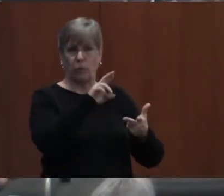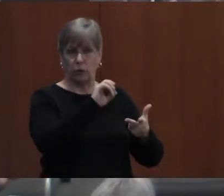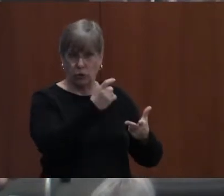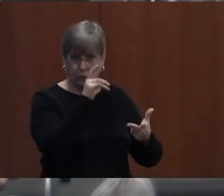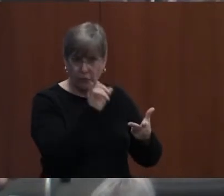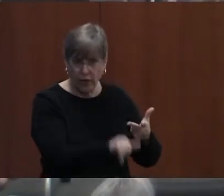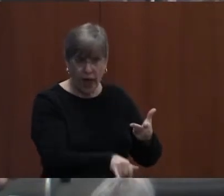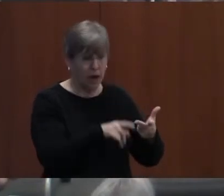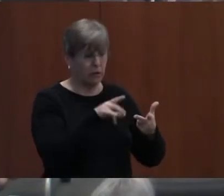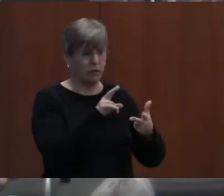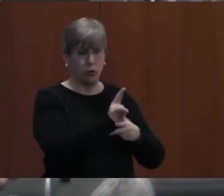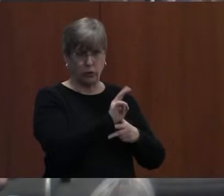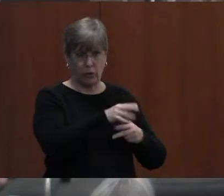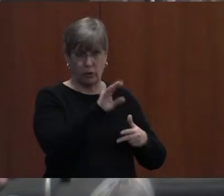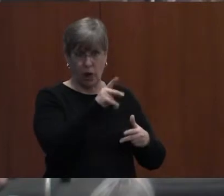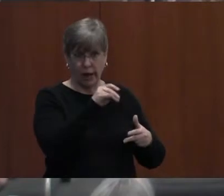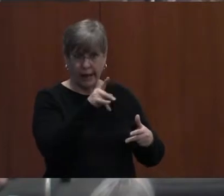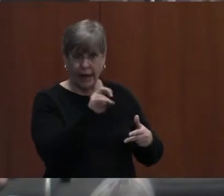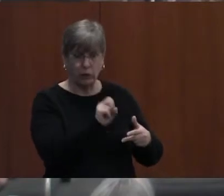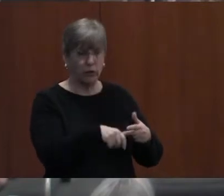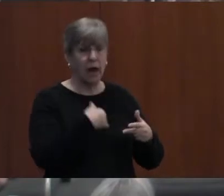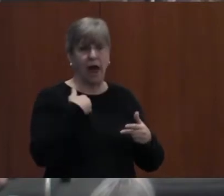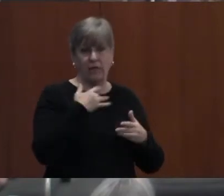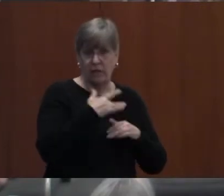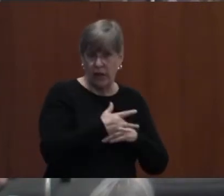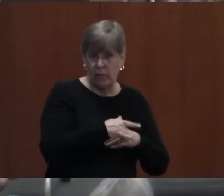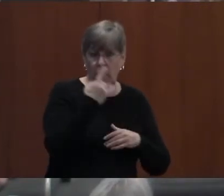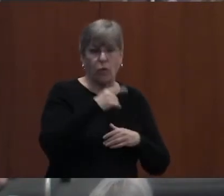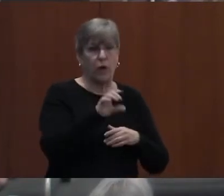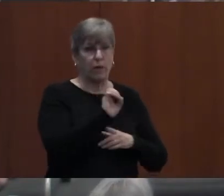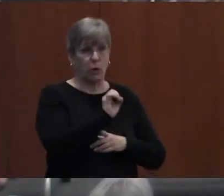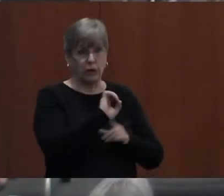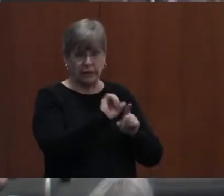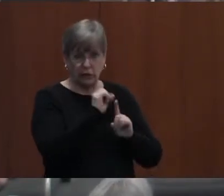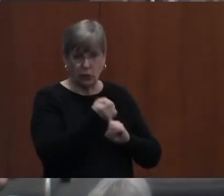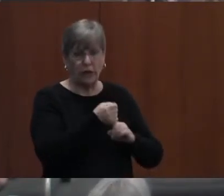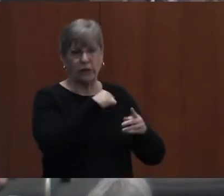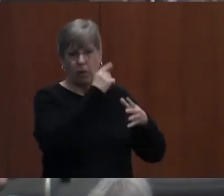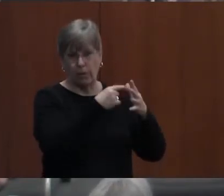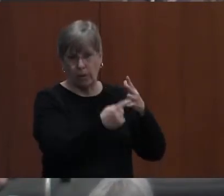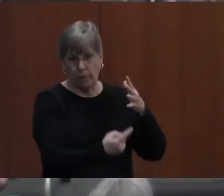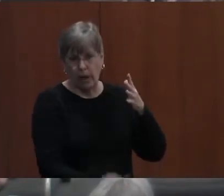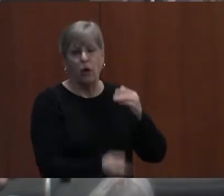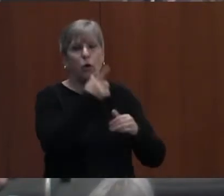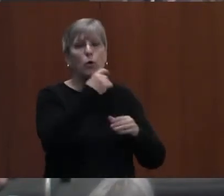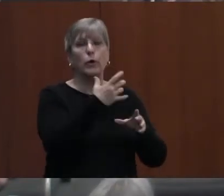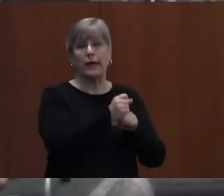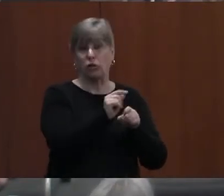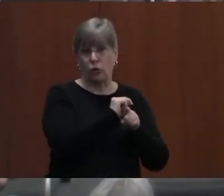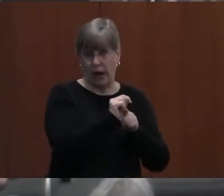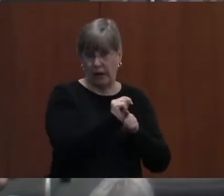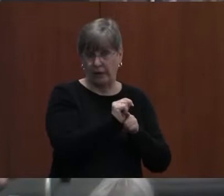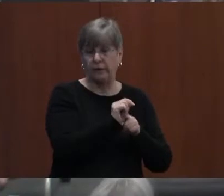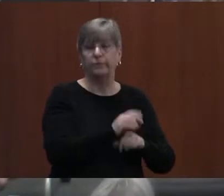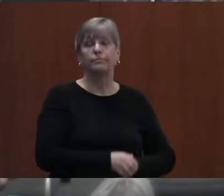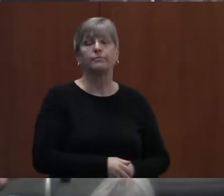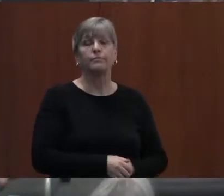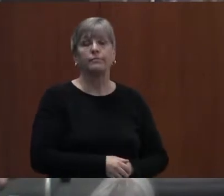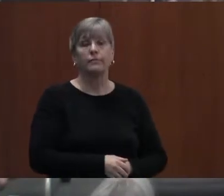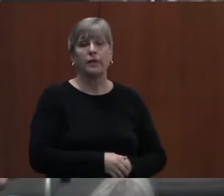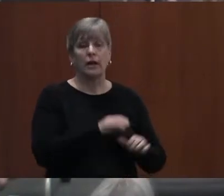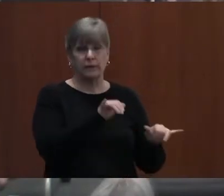them, but then also having some available for cases of emergency, et cetera, who gets trained and so forth.